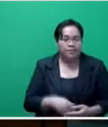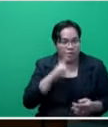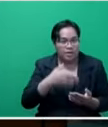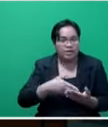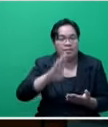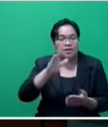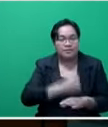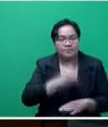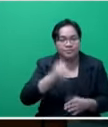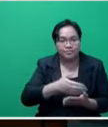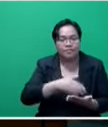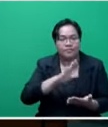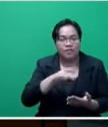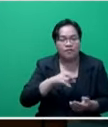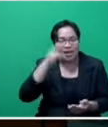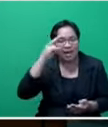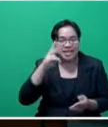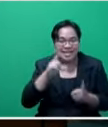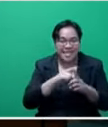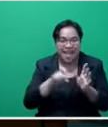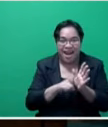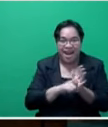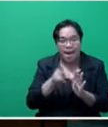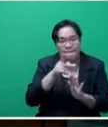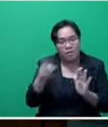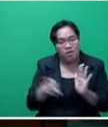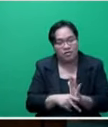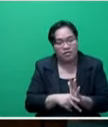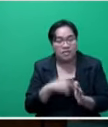Disaster Risk Reduction, DRR, policy, outlining